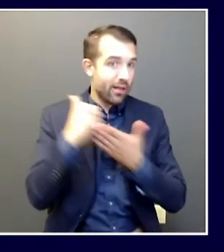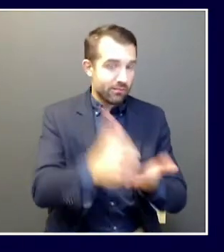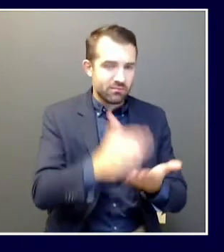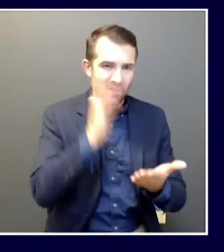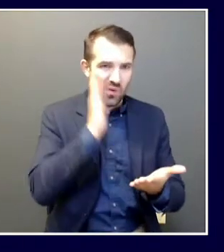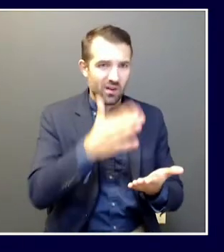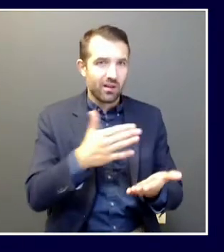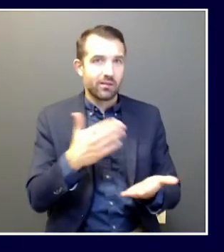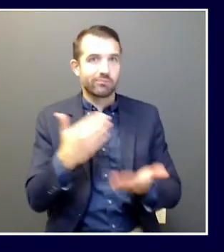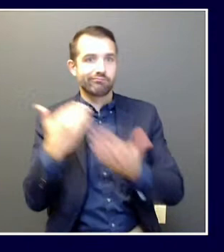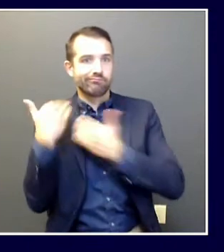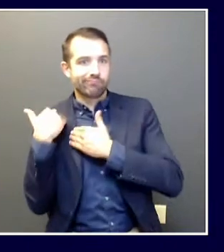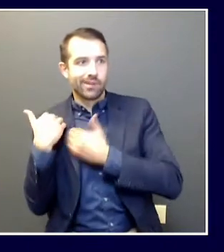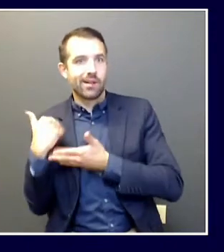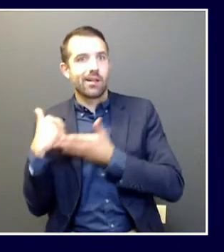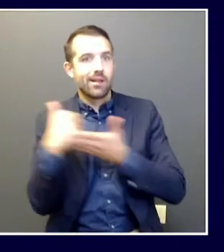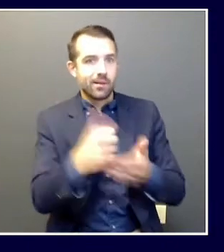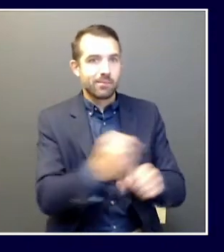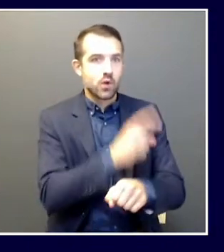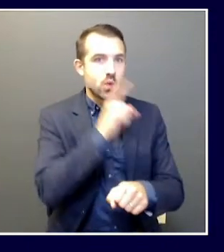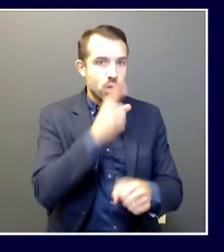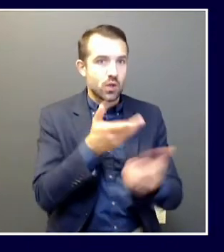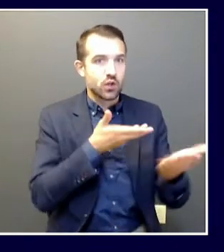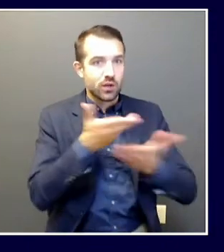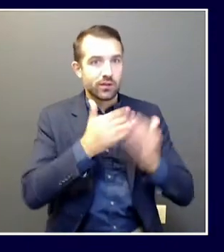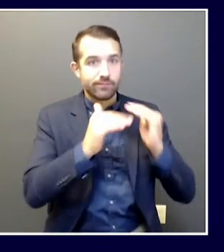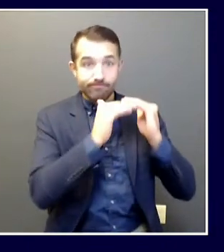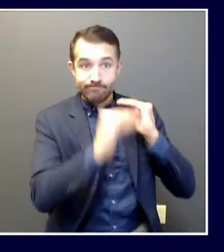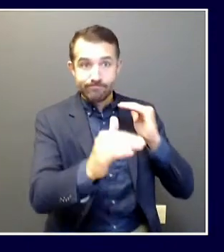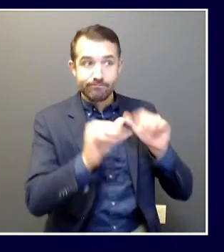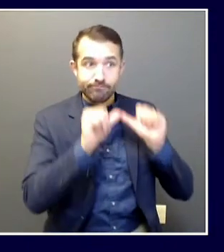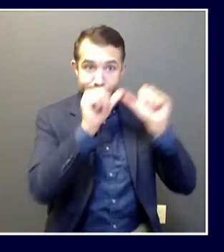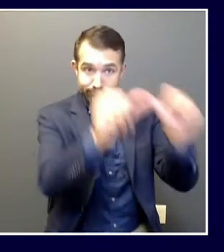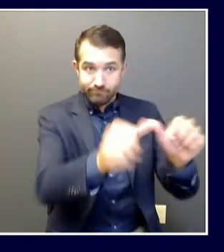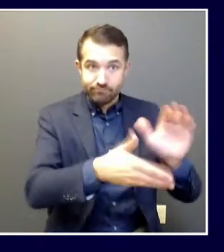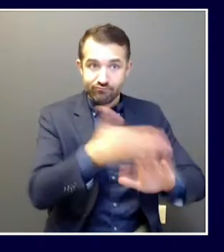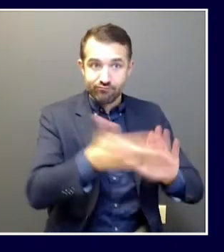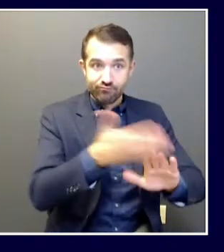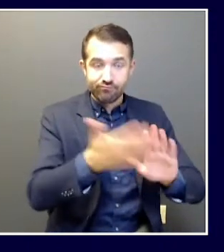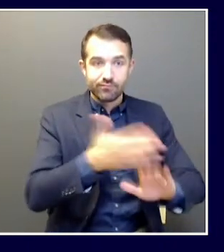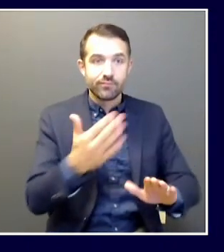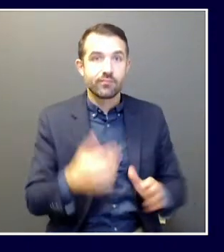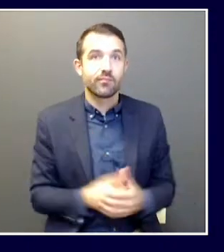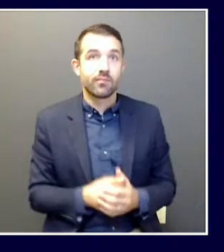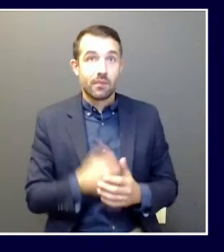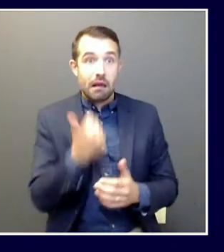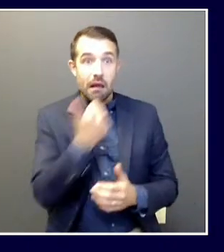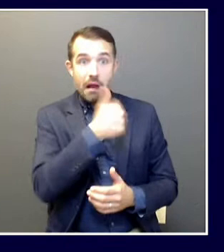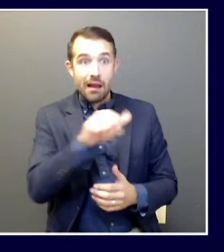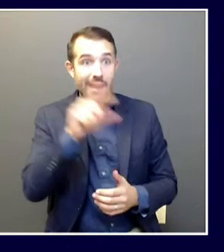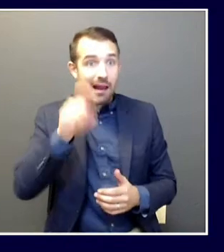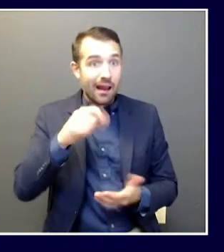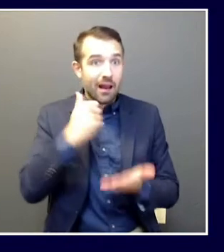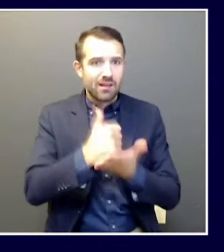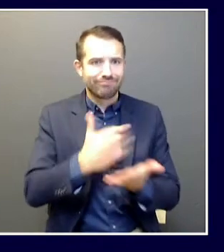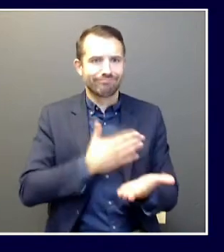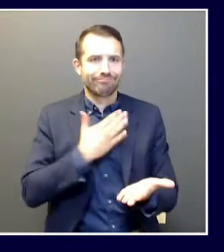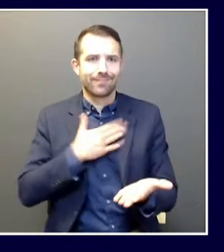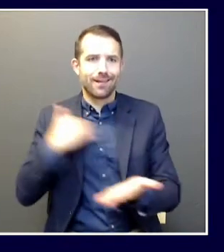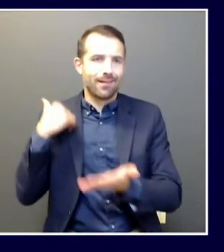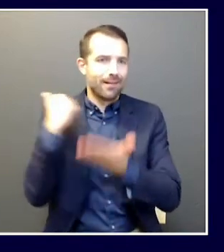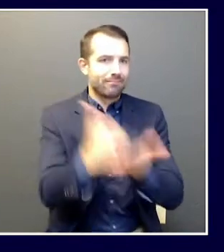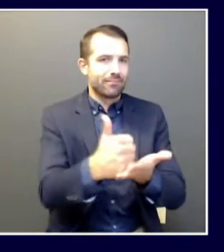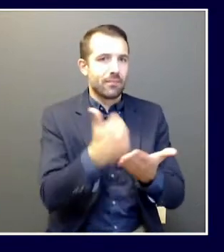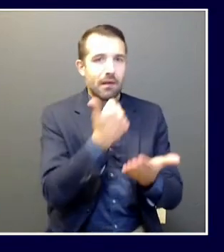Maine people. So we will continue to work with facilities that need any sort of assistance that we can offer, as well as identify those